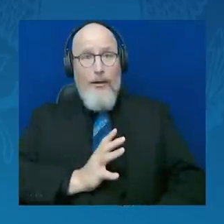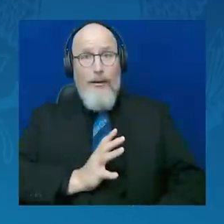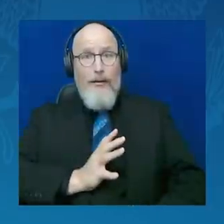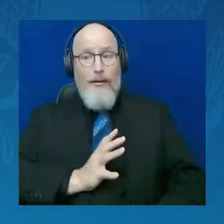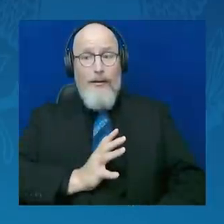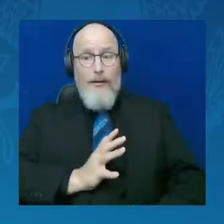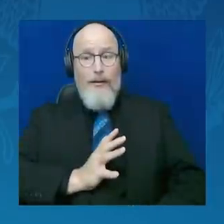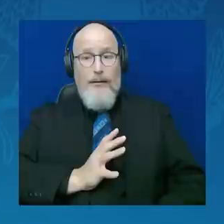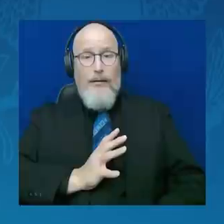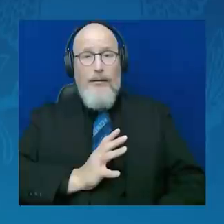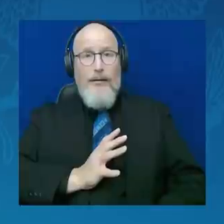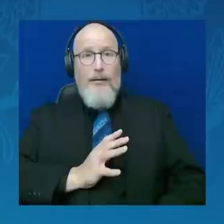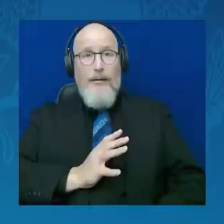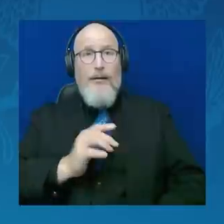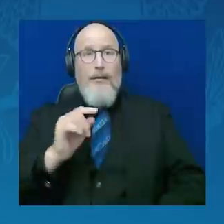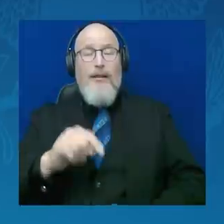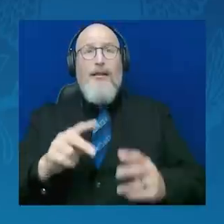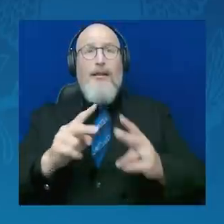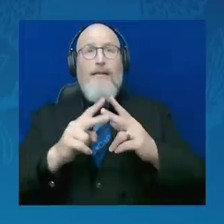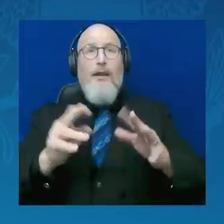this is a very important moment